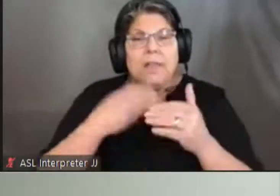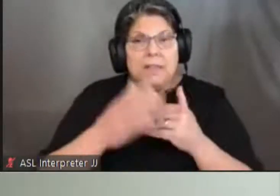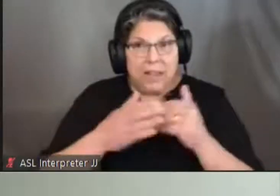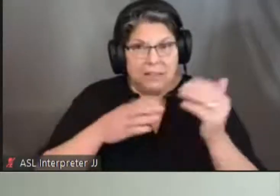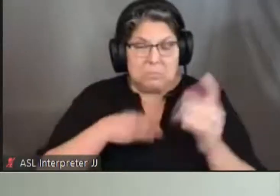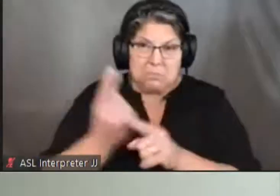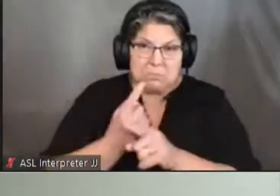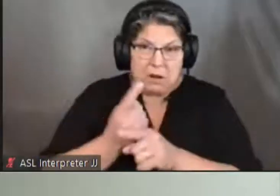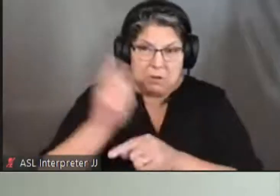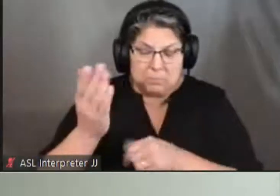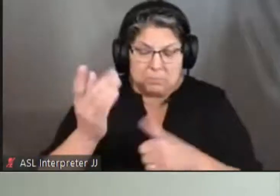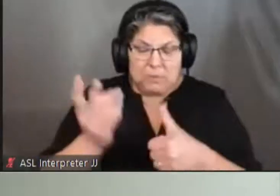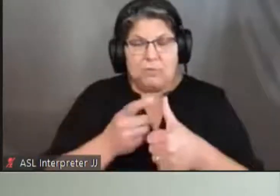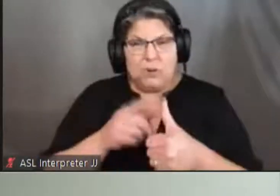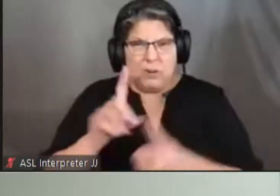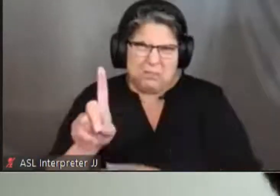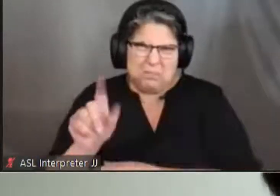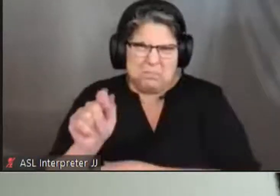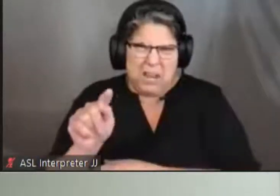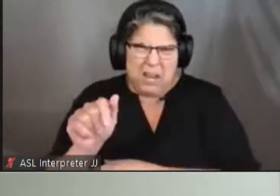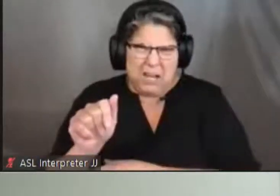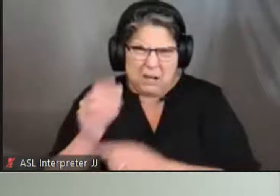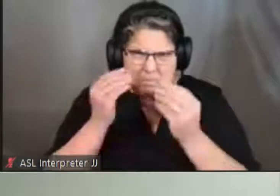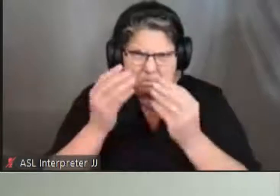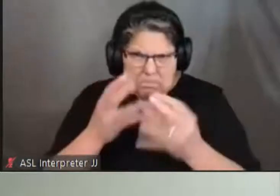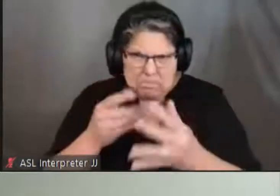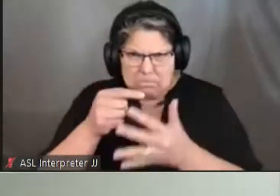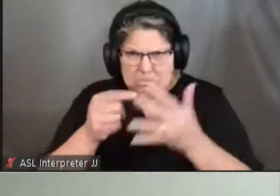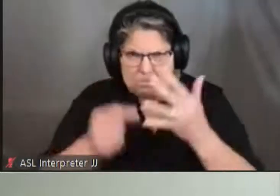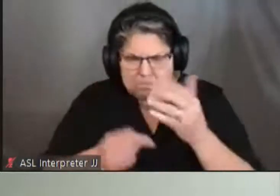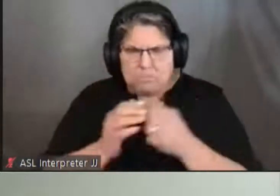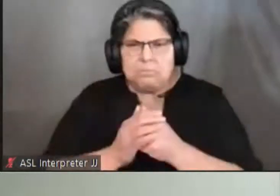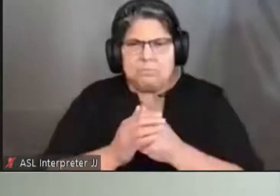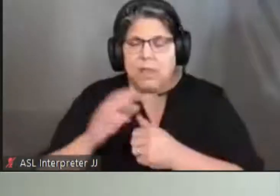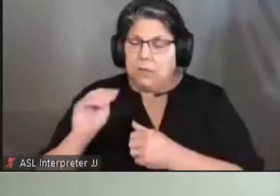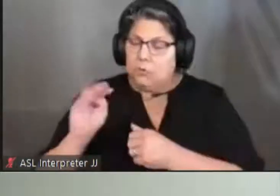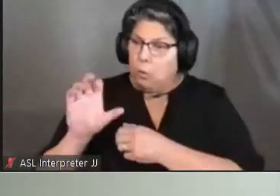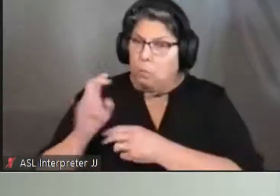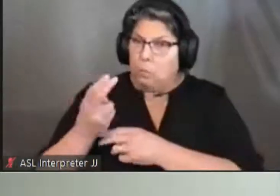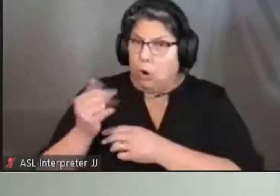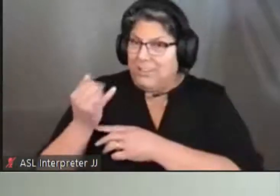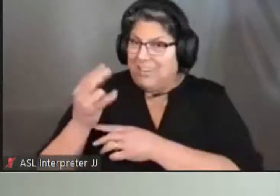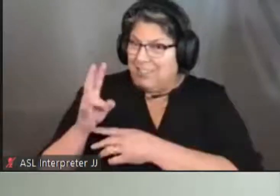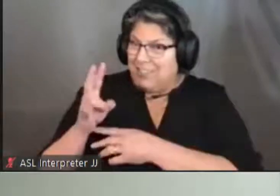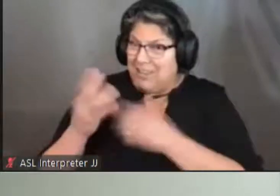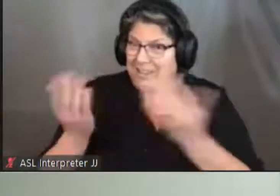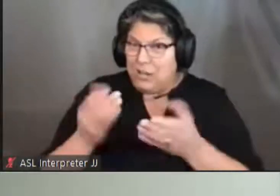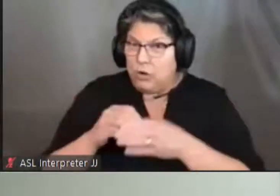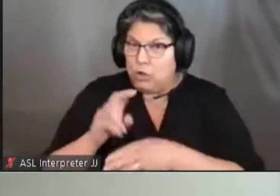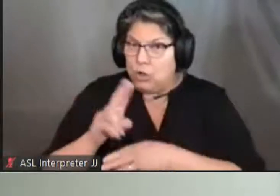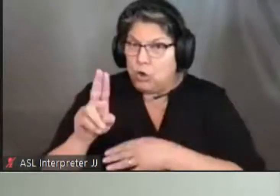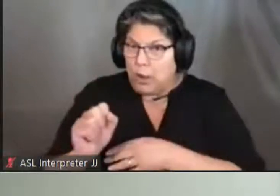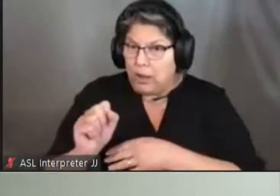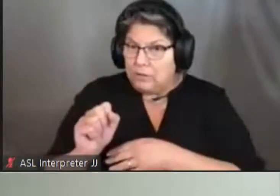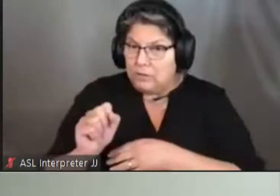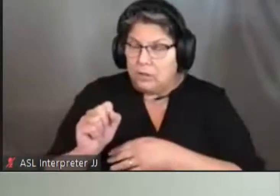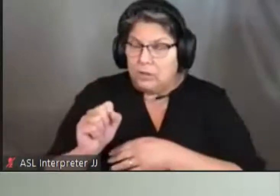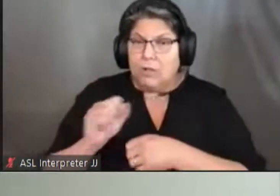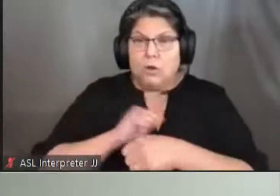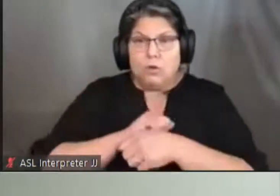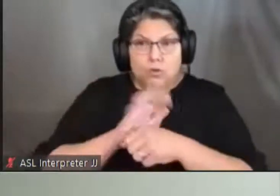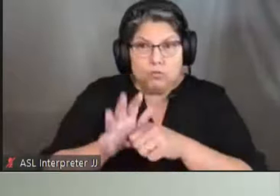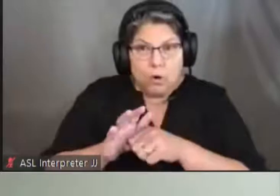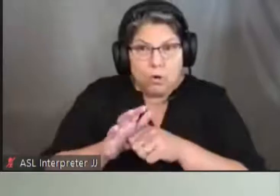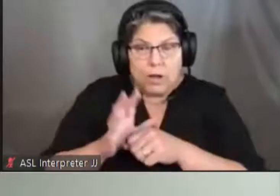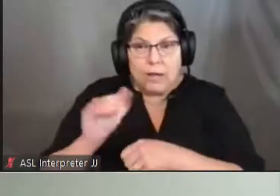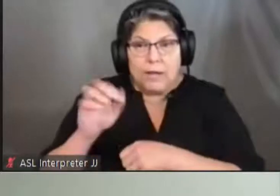start with data. As of March 17th in the United States, the coronavirus cases have numbered